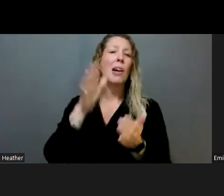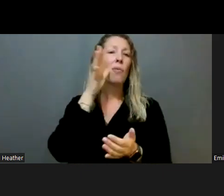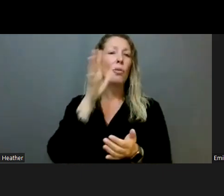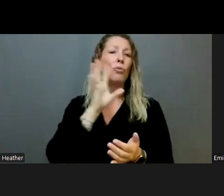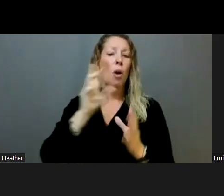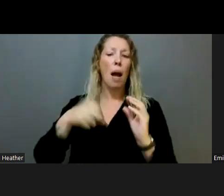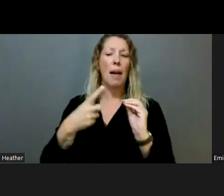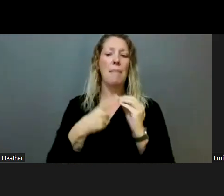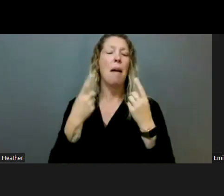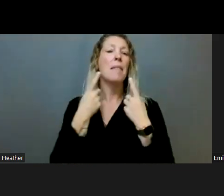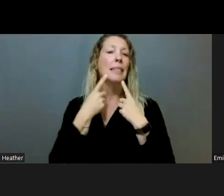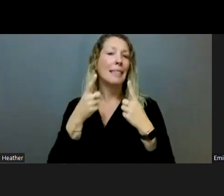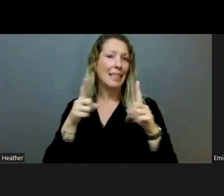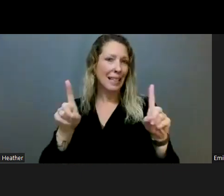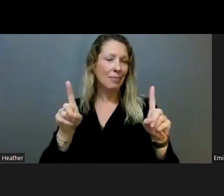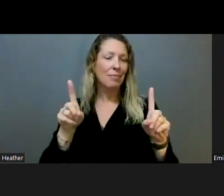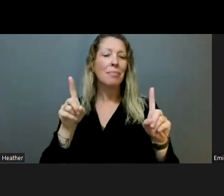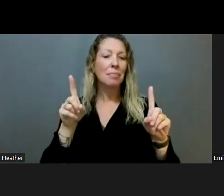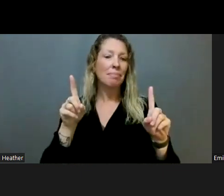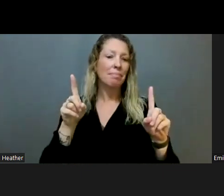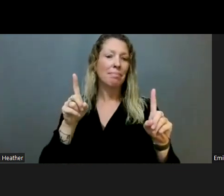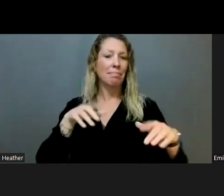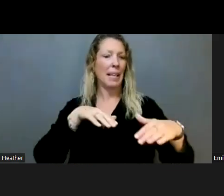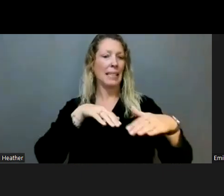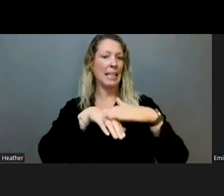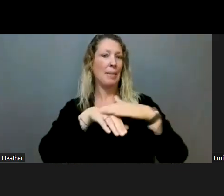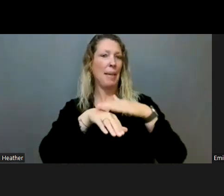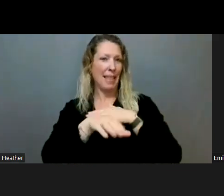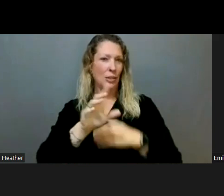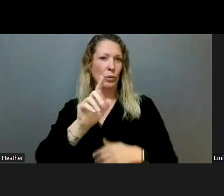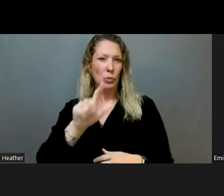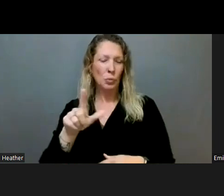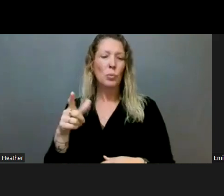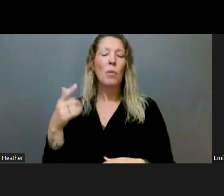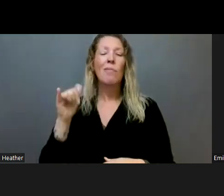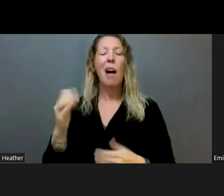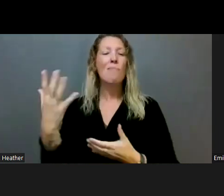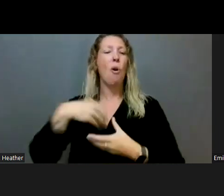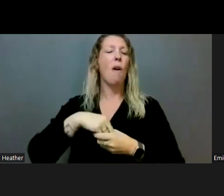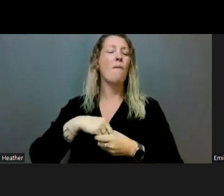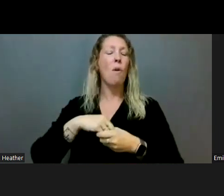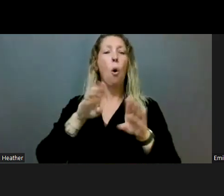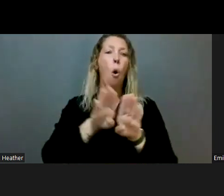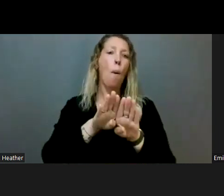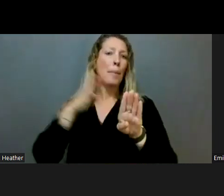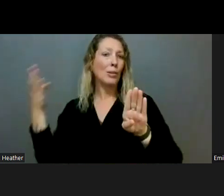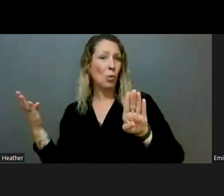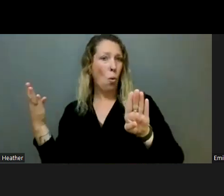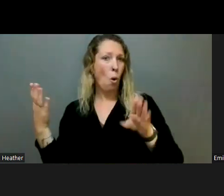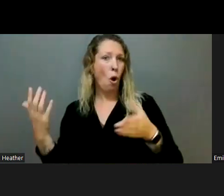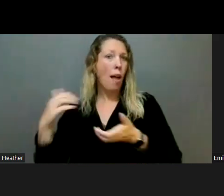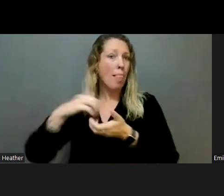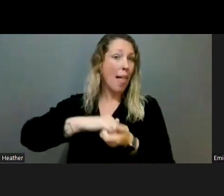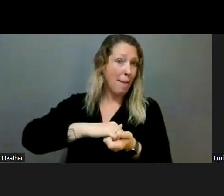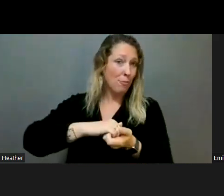this accessibility toolkit that we've developed as part of our Open Doors collaboration. So